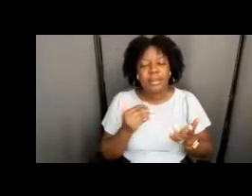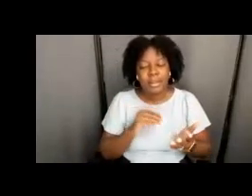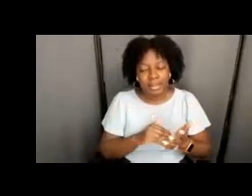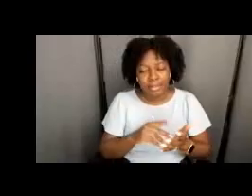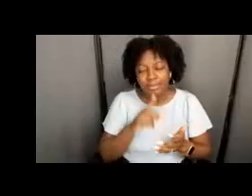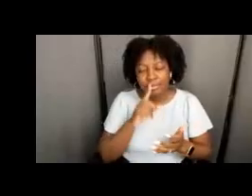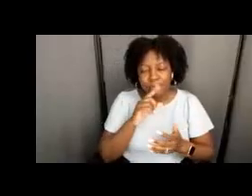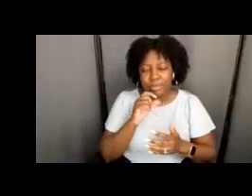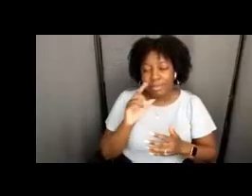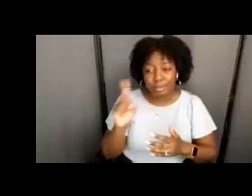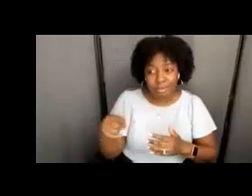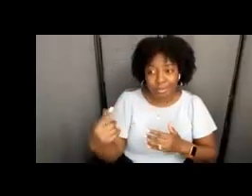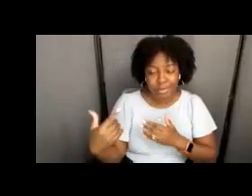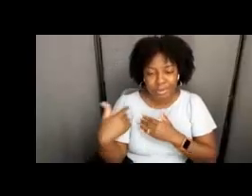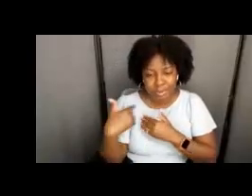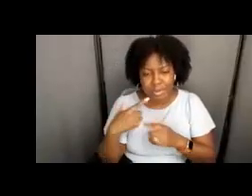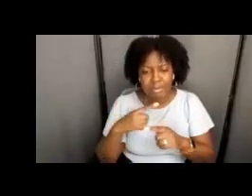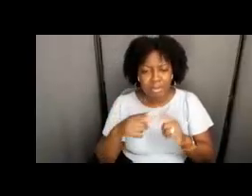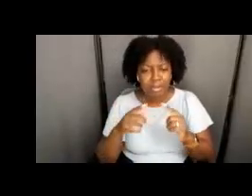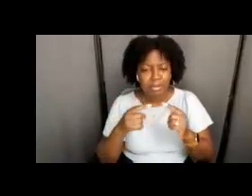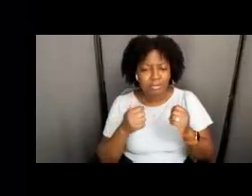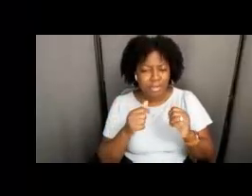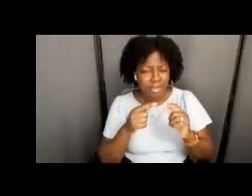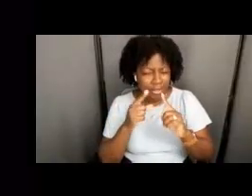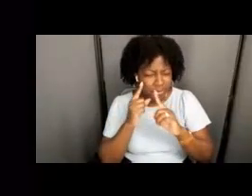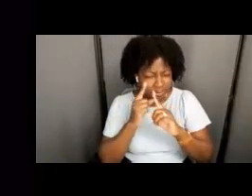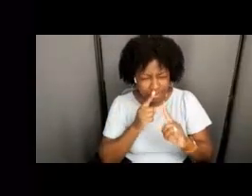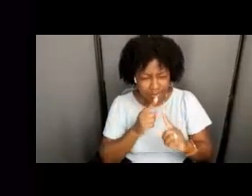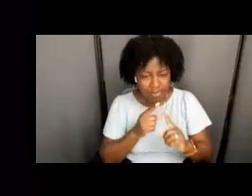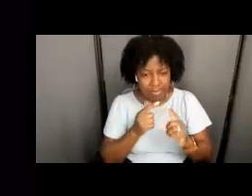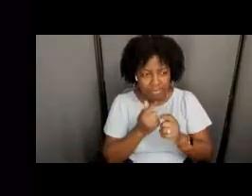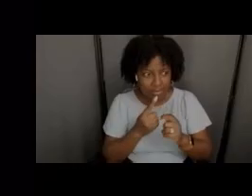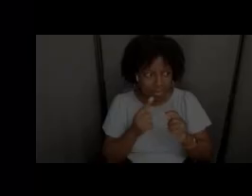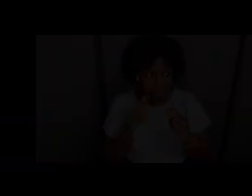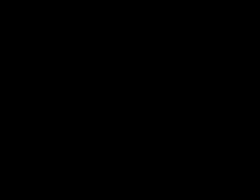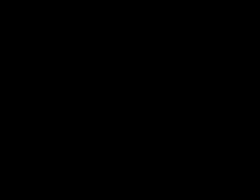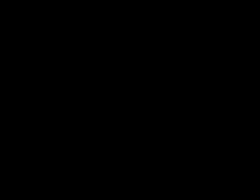but just to kind of flesh out some of those major points and keep things going. I think that's all.